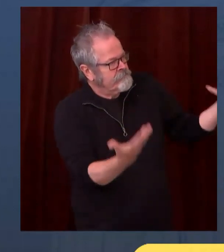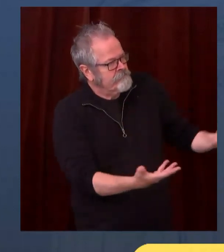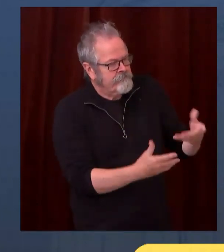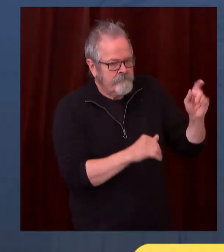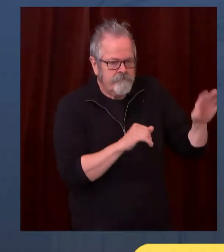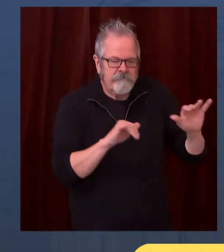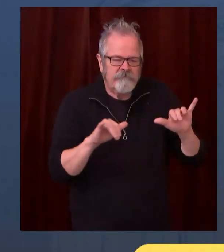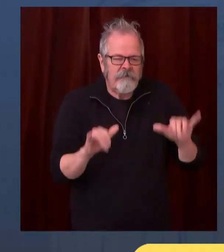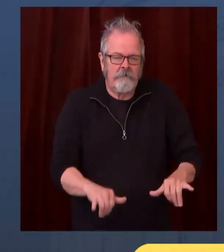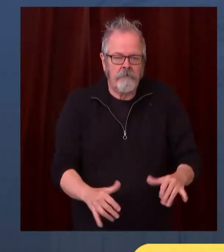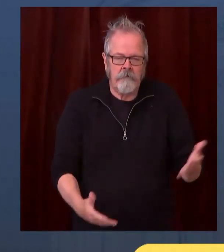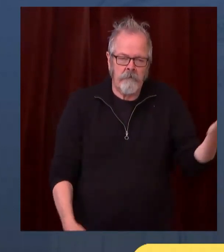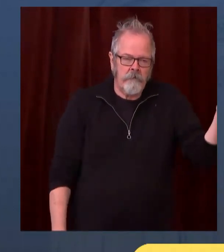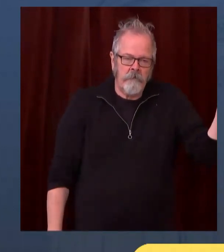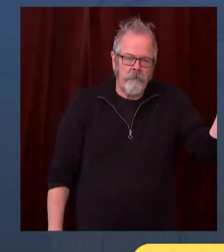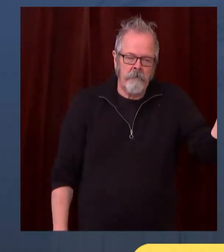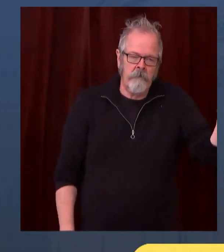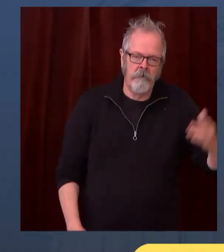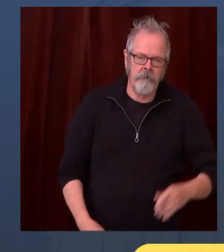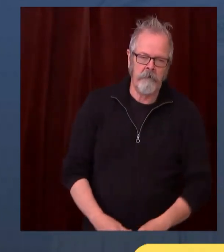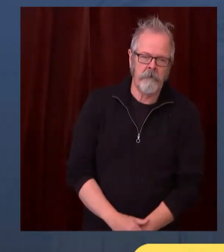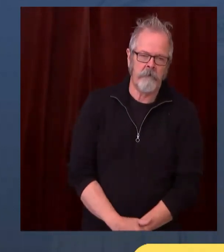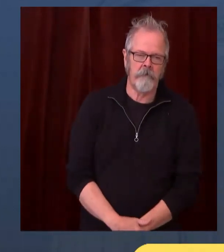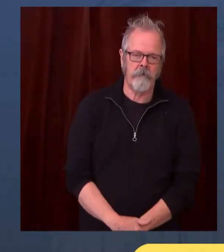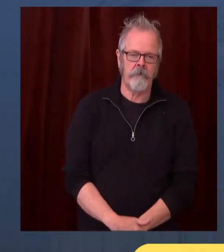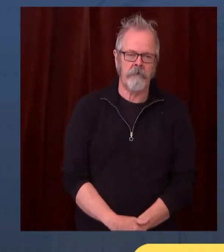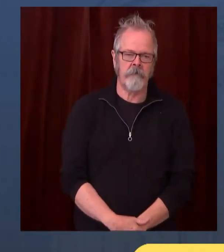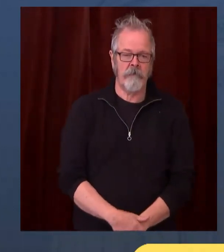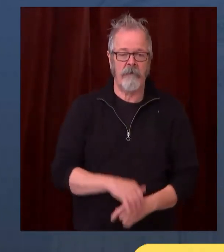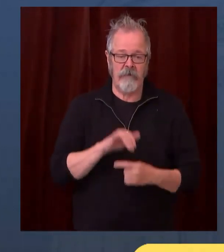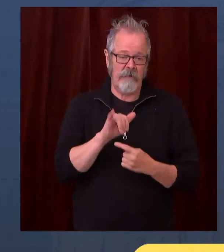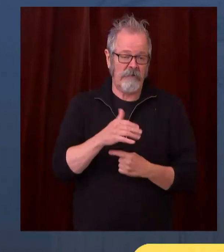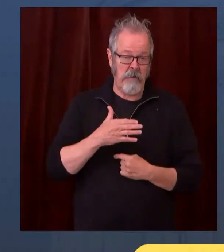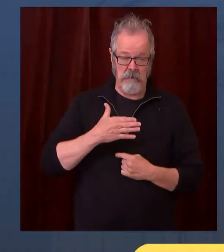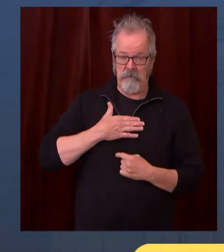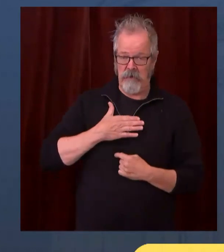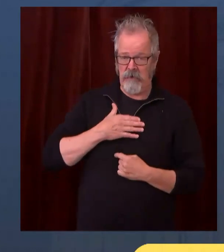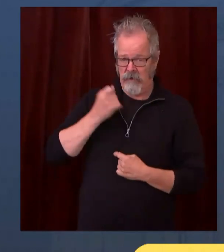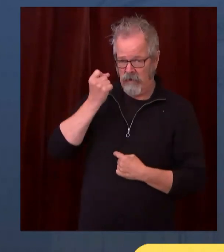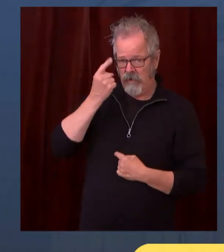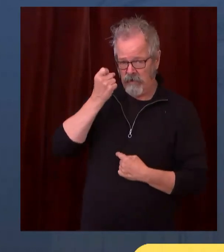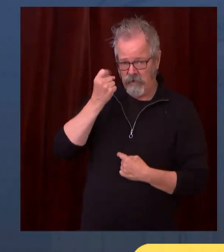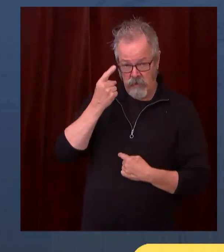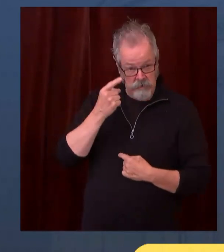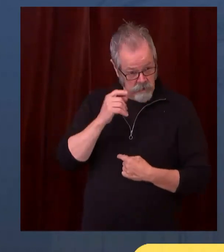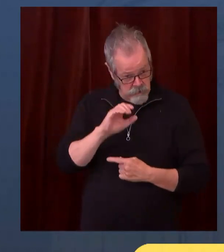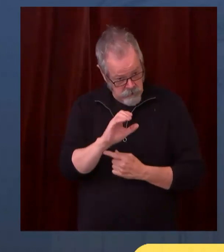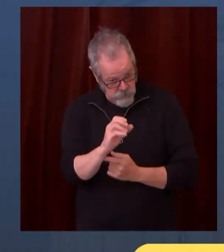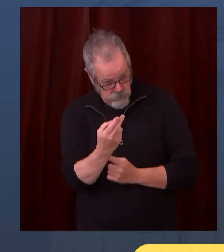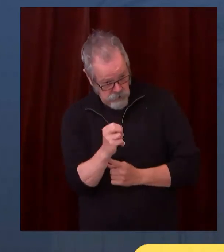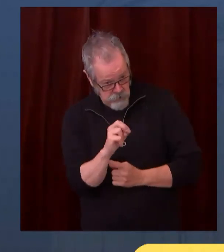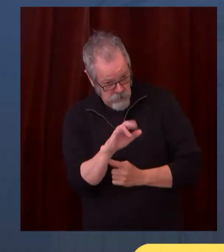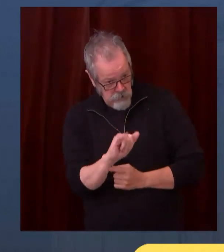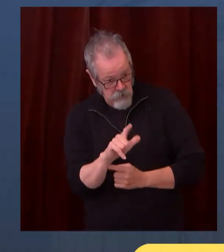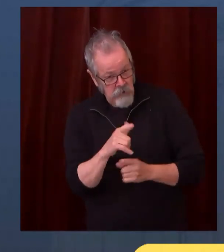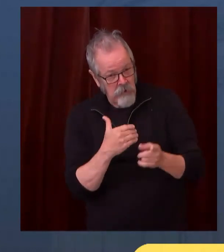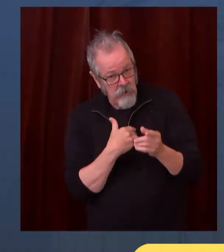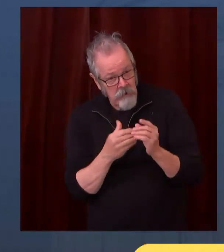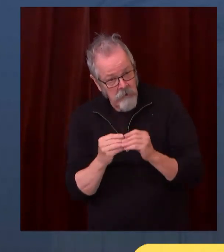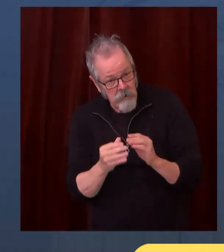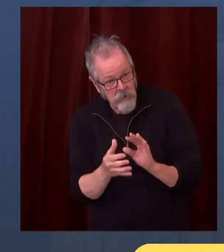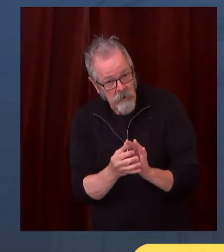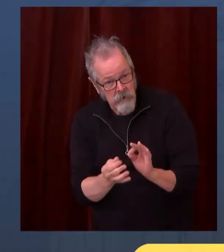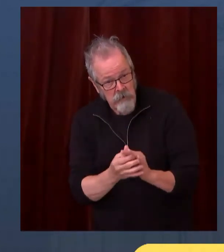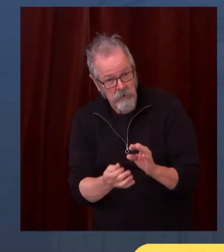So that's what I know. And Cheryl, I don't know if you've got more information. No, John, I mean,